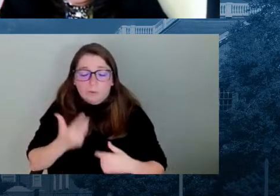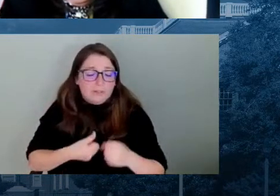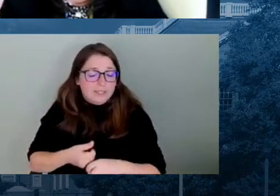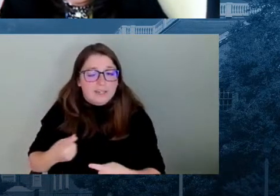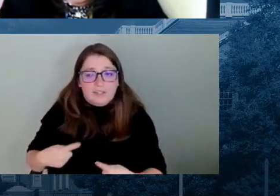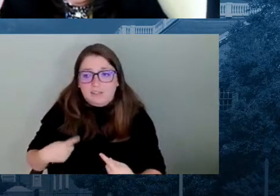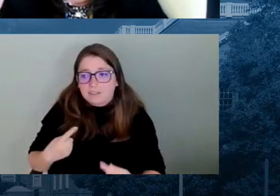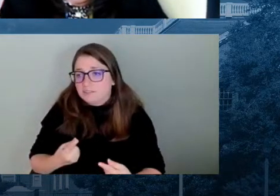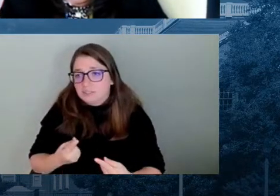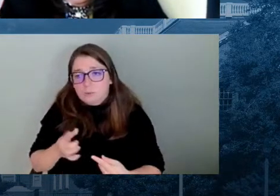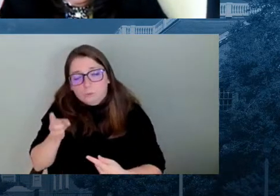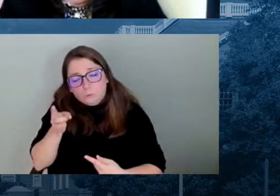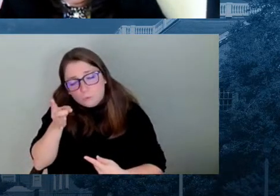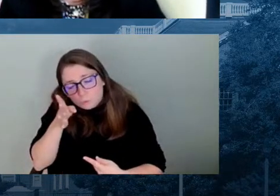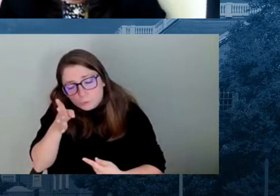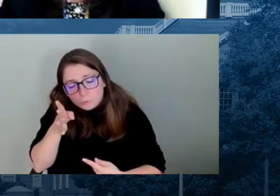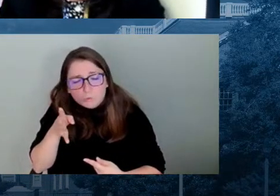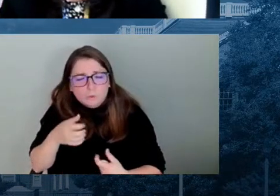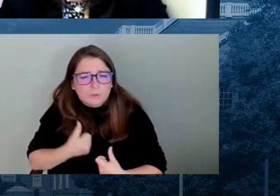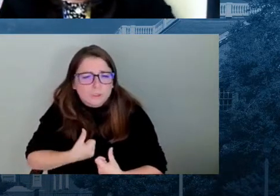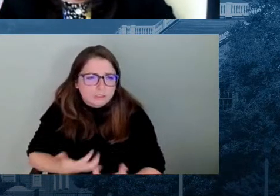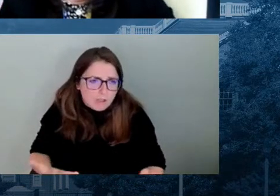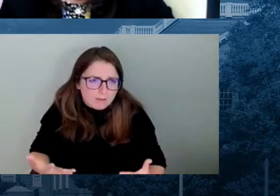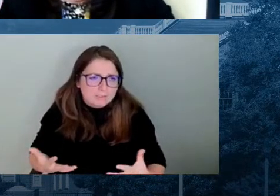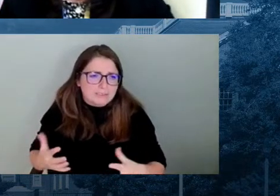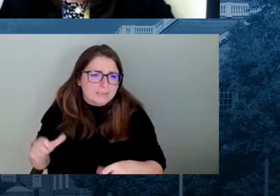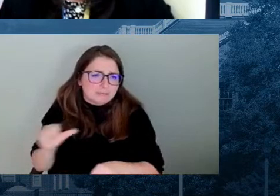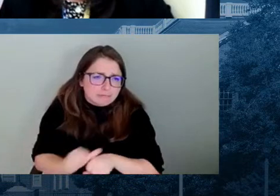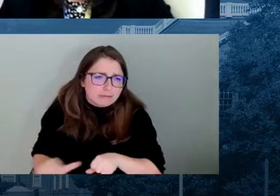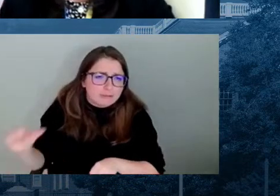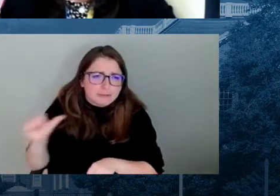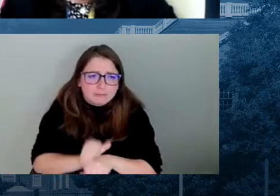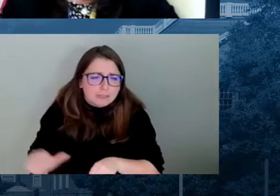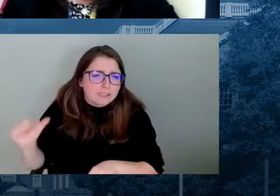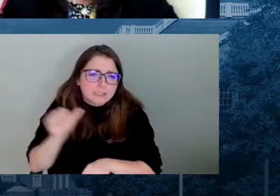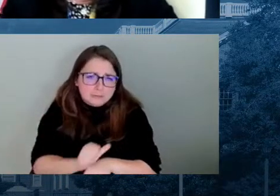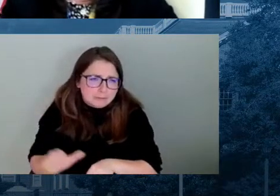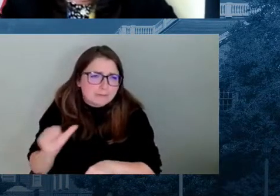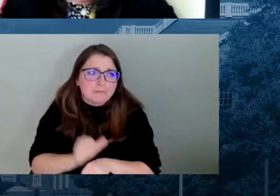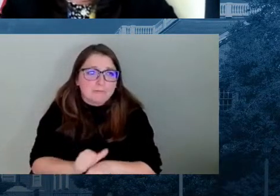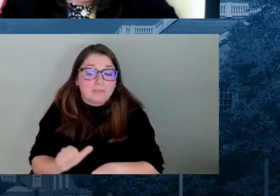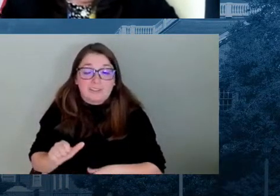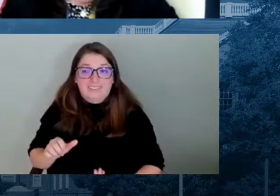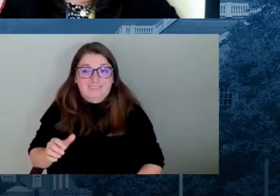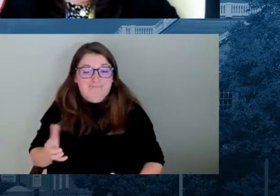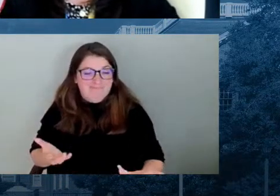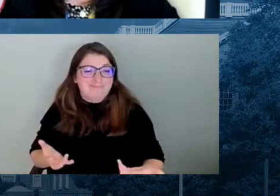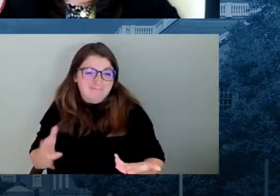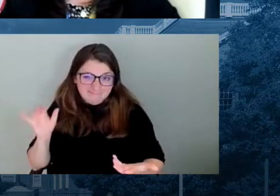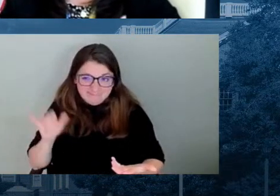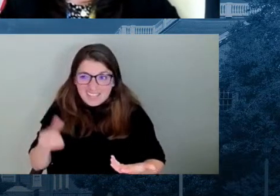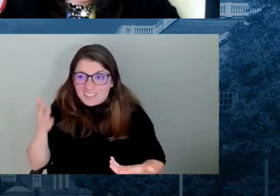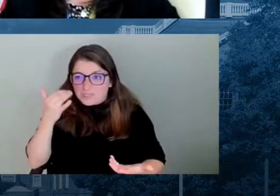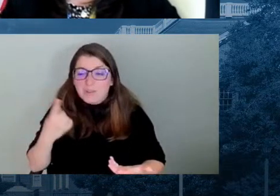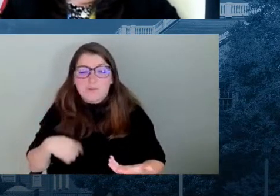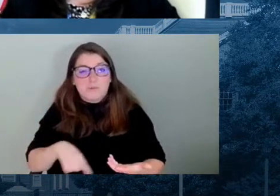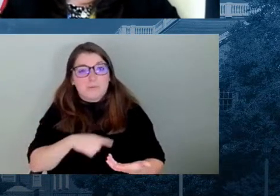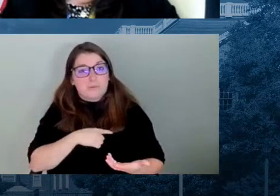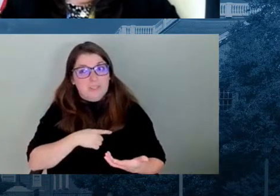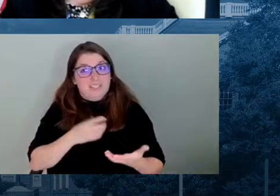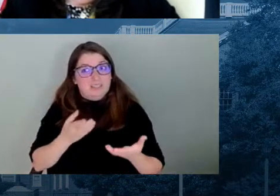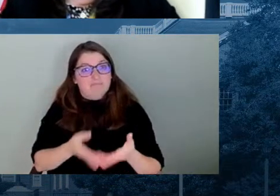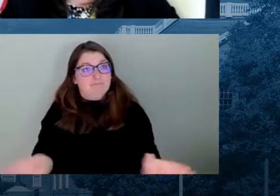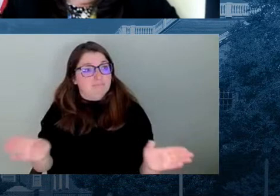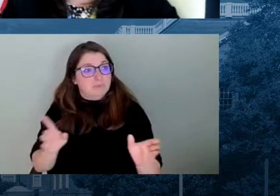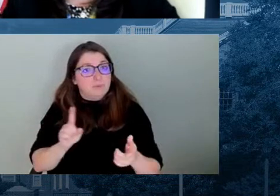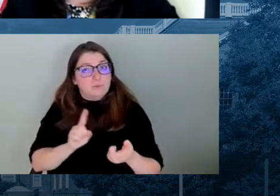setting in. And so that's why part of a reason, again, we want to have this conversation with the public today to make sure that we can